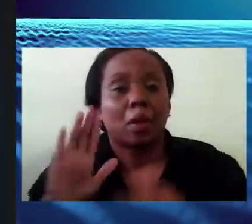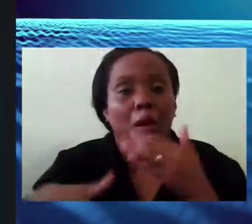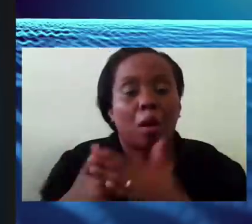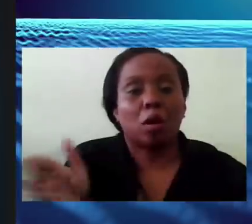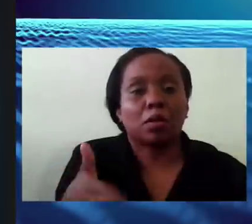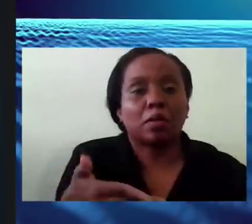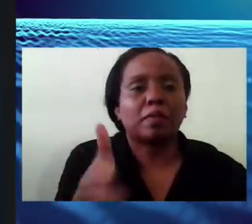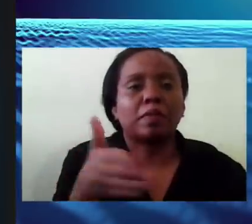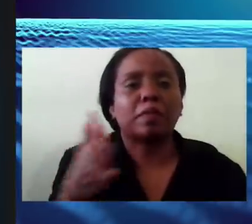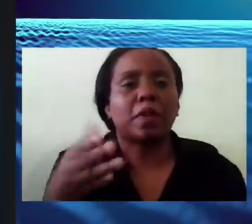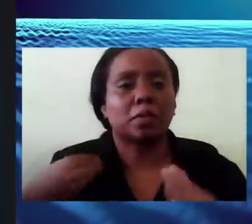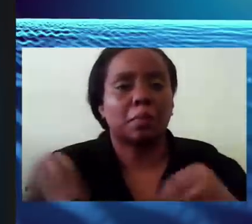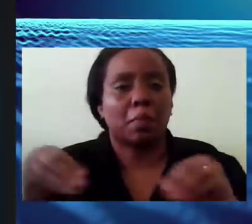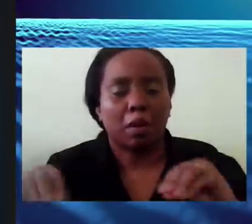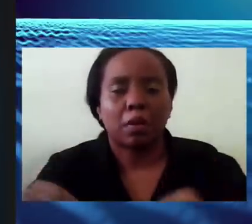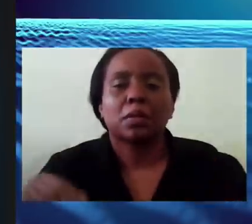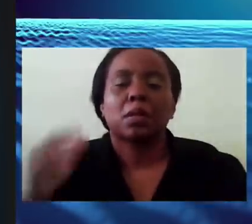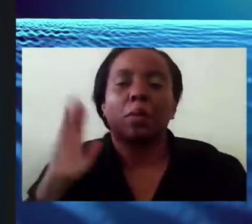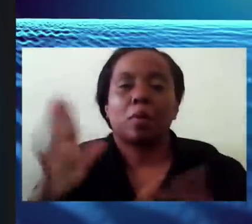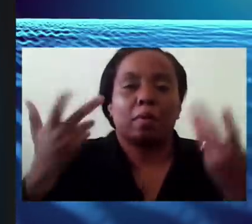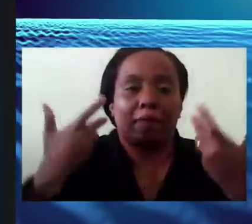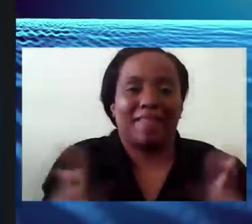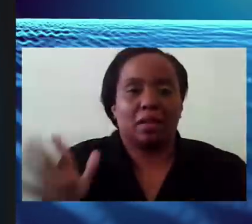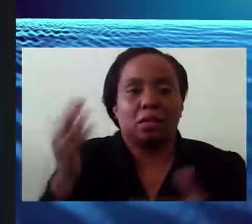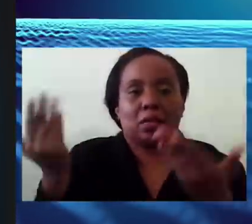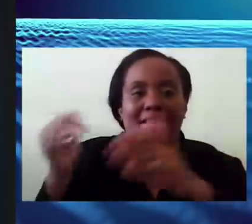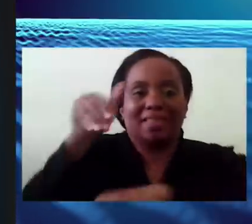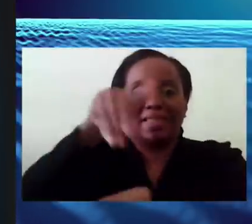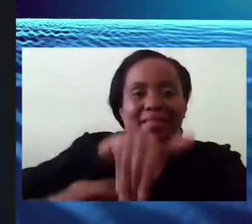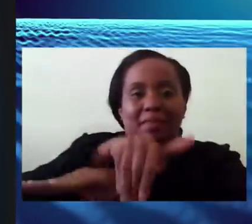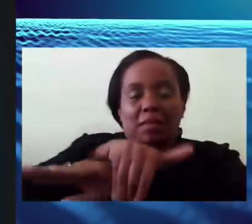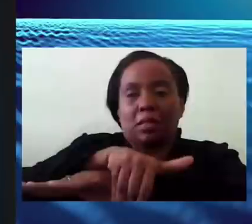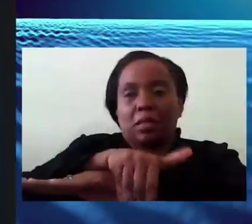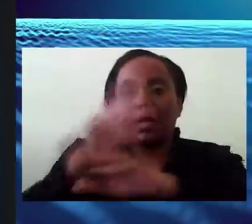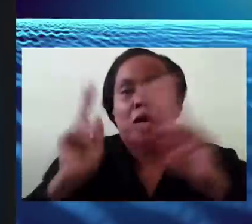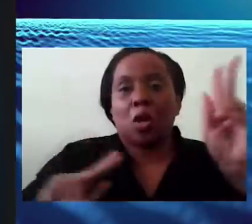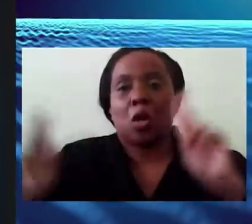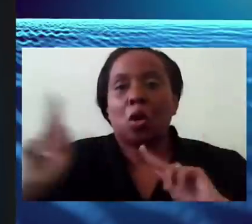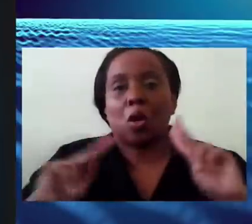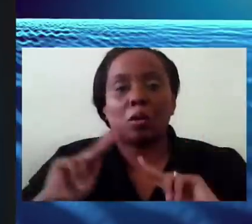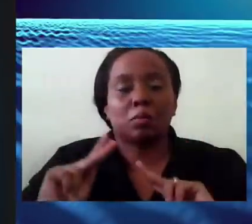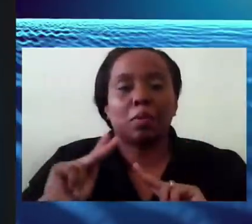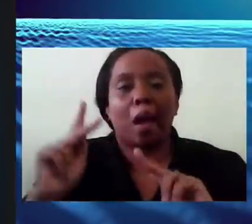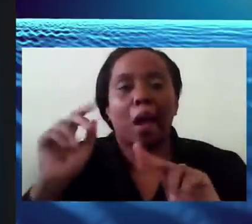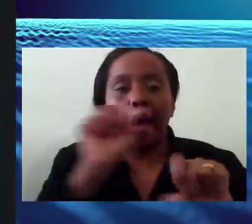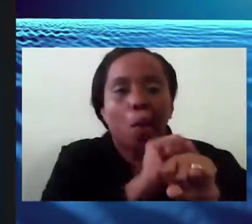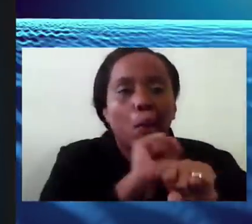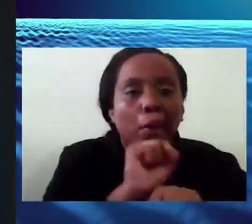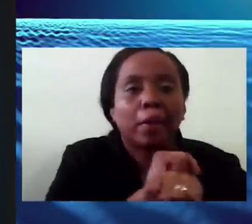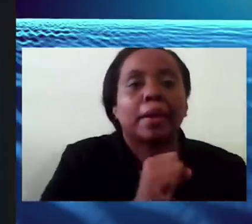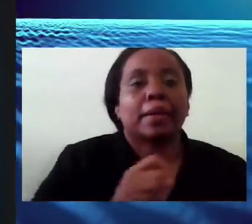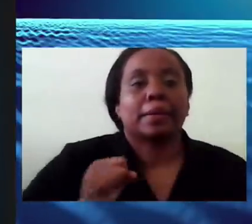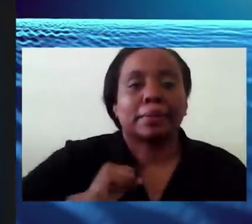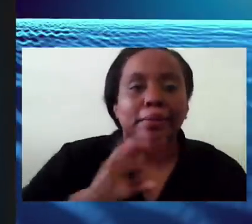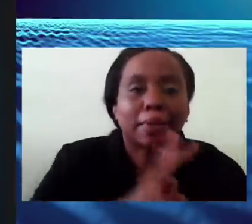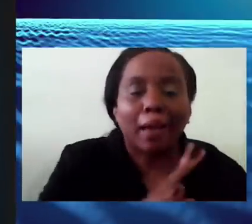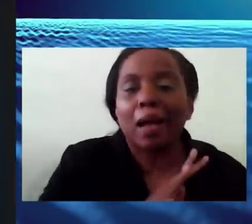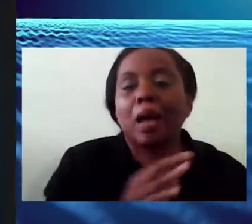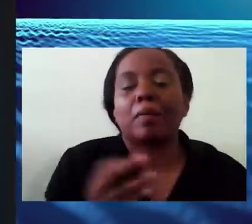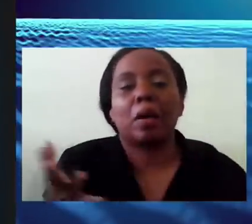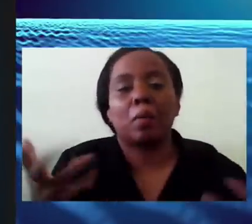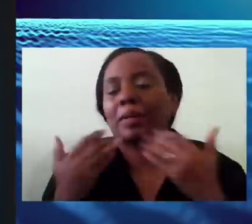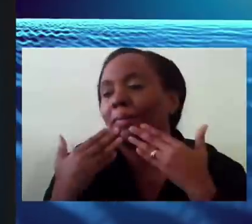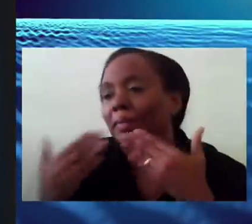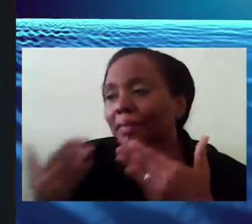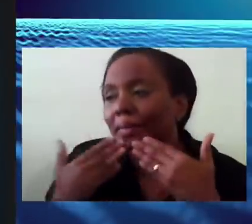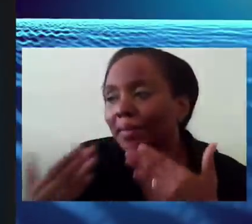in the markets will be completed by this evening. The vendors have been working closely with the staff, and I wish to commend the fisher folk who have